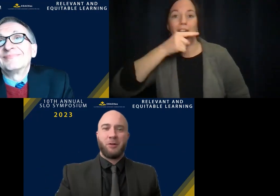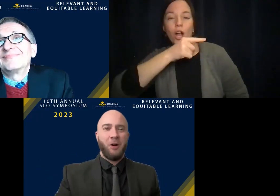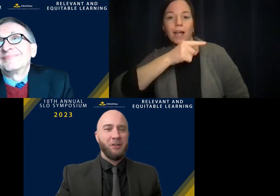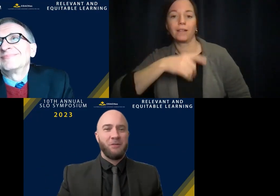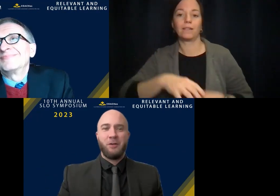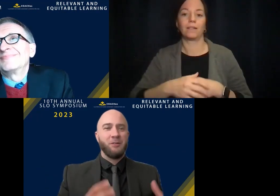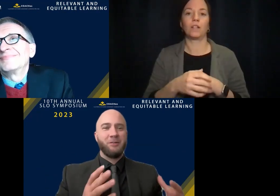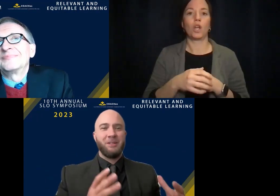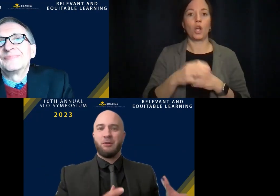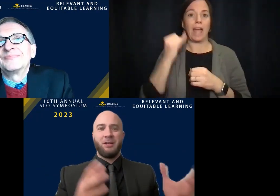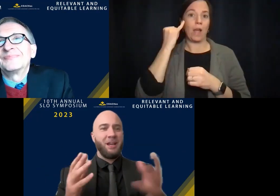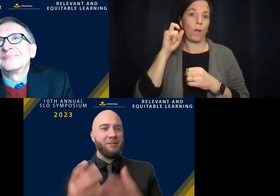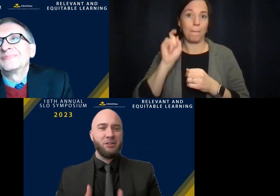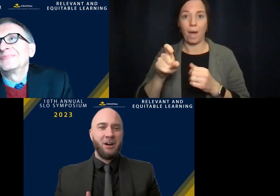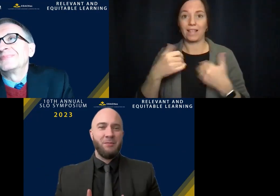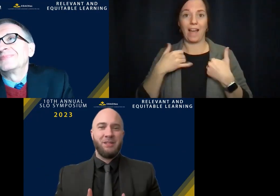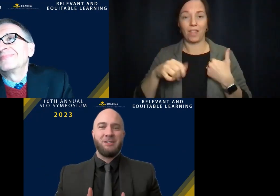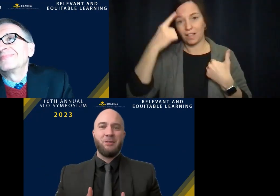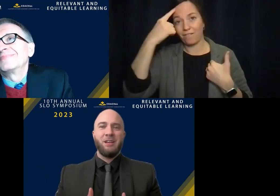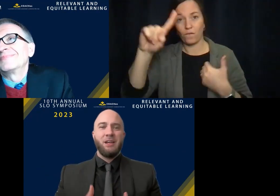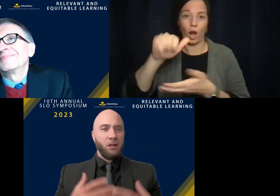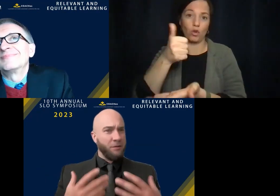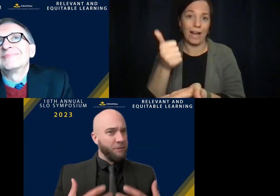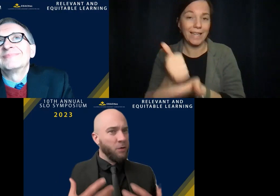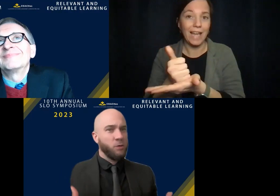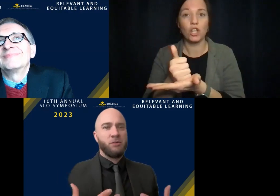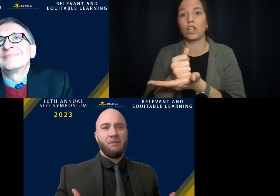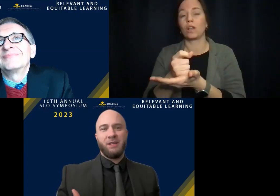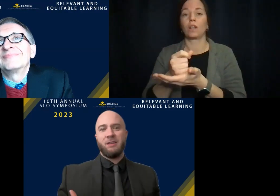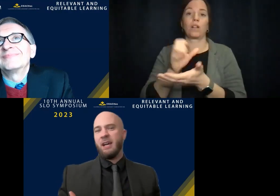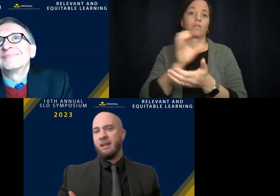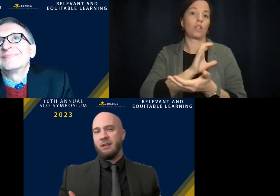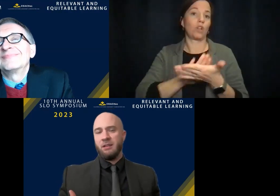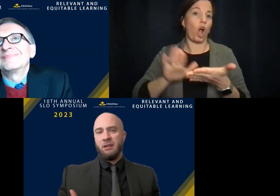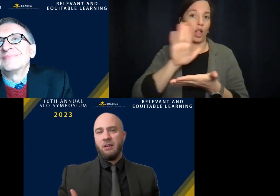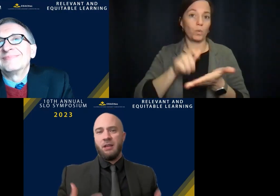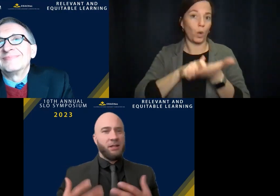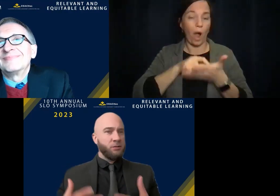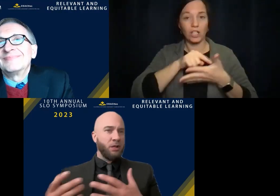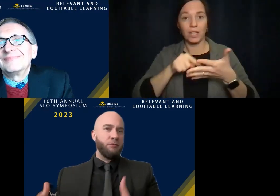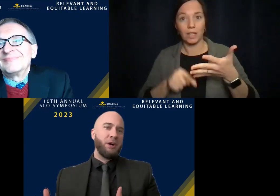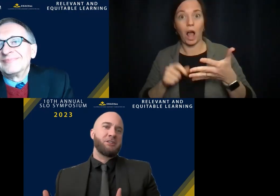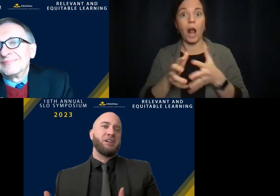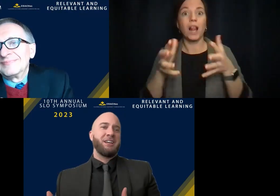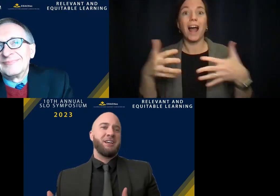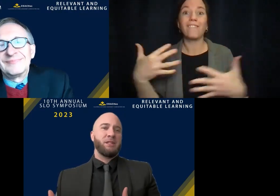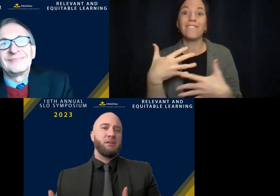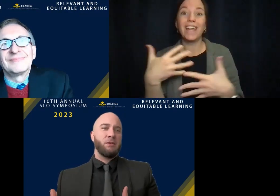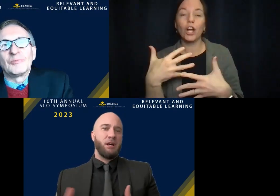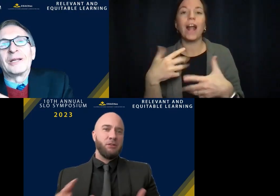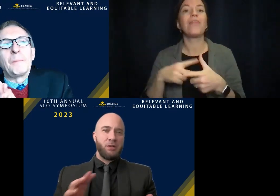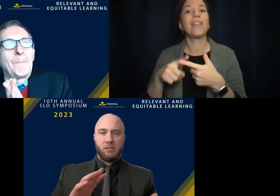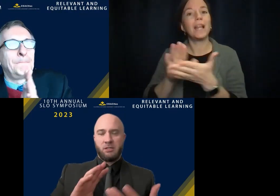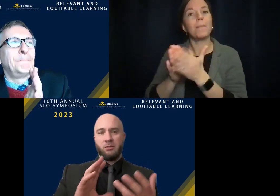we're going to close our college if you don't do this, you're going to have a job. And so a lot of fear was driving into that. And It led to a lot of box checking, but